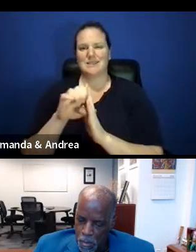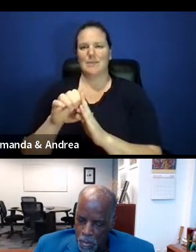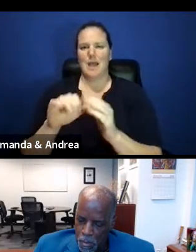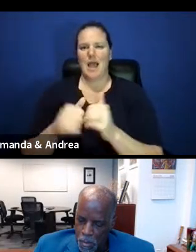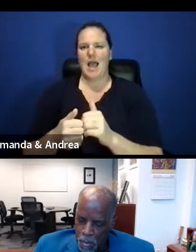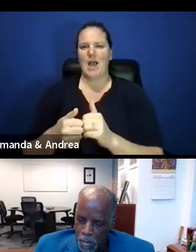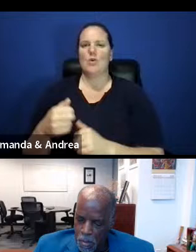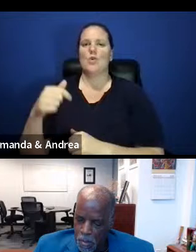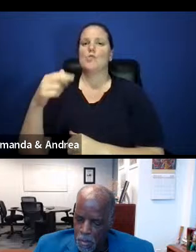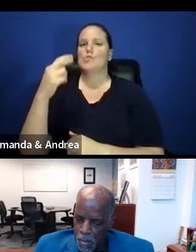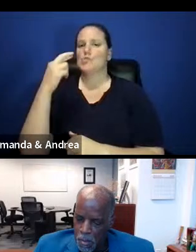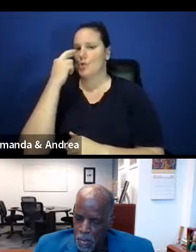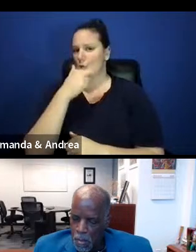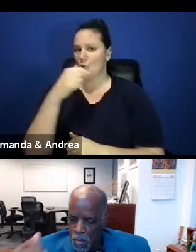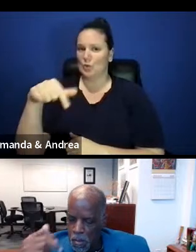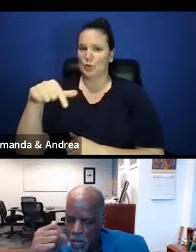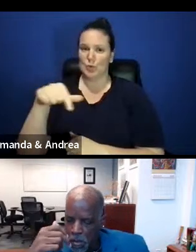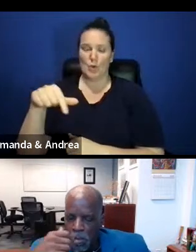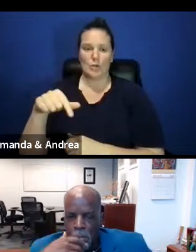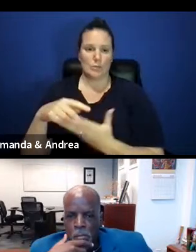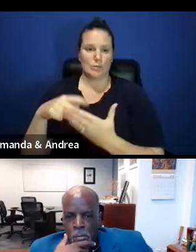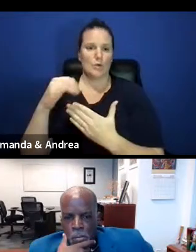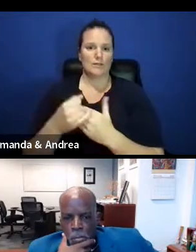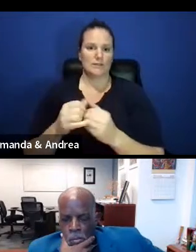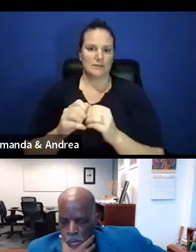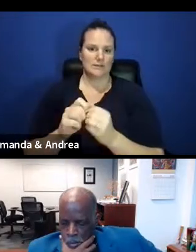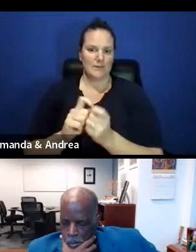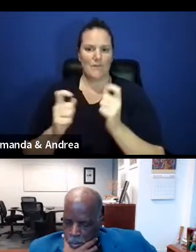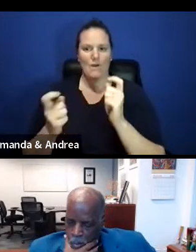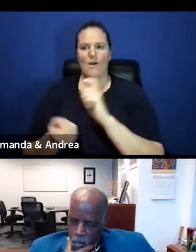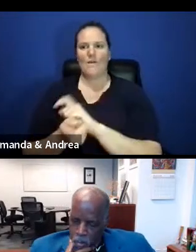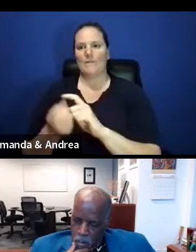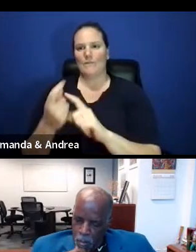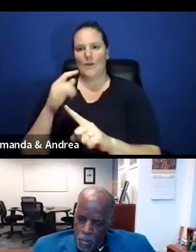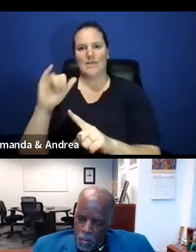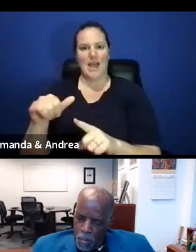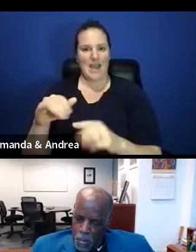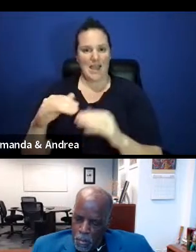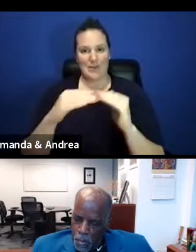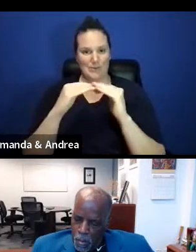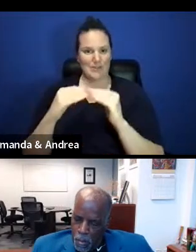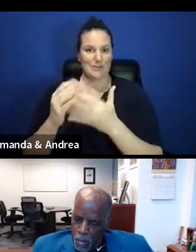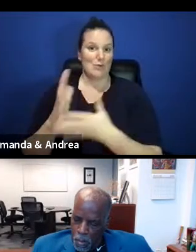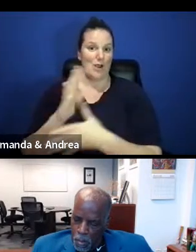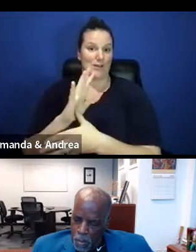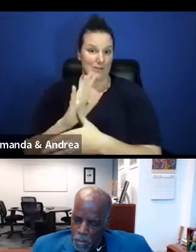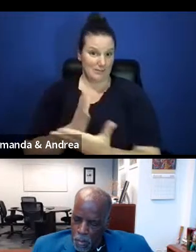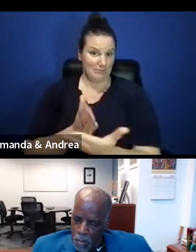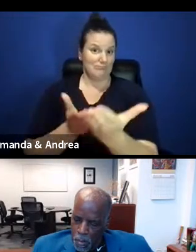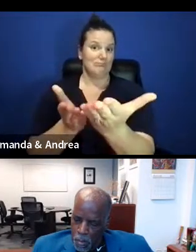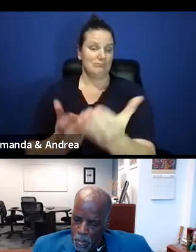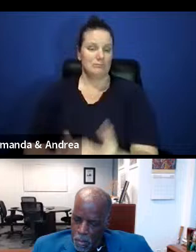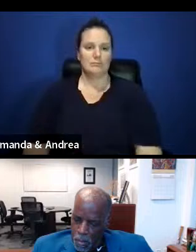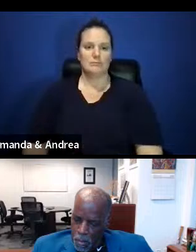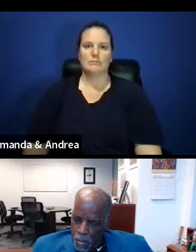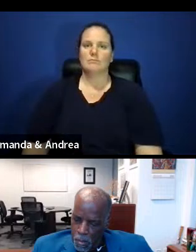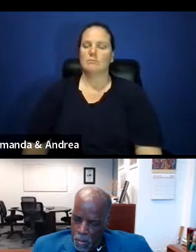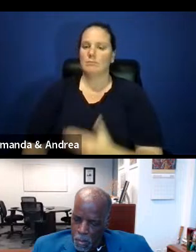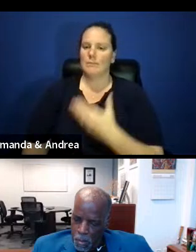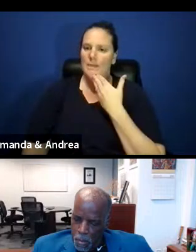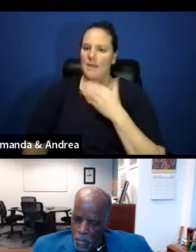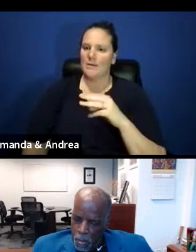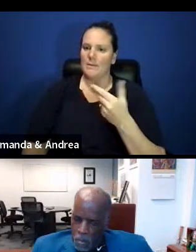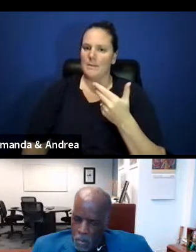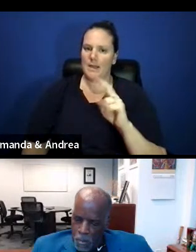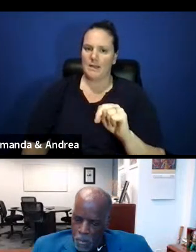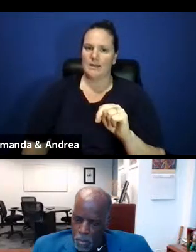Quarter Project has evolved to bring that equity priority forward. Thank you, Megan. And I think